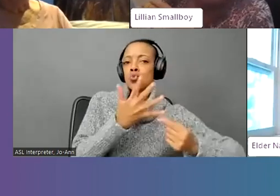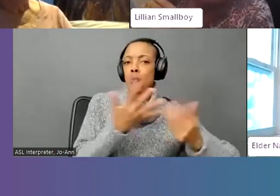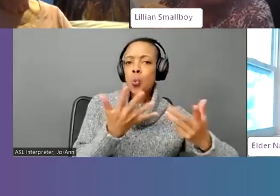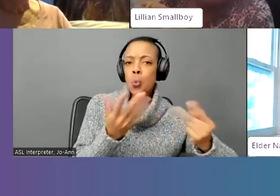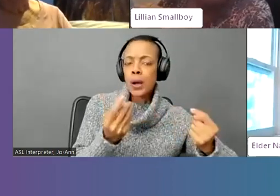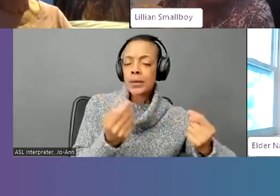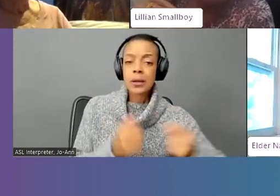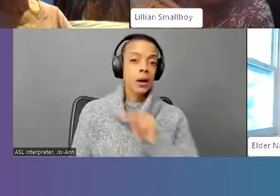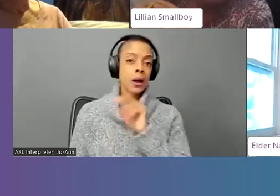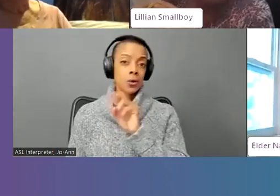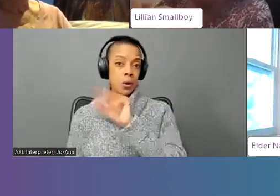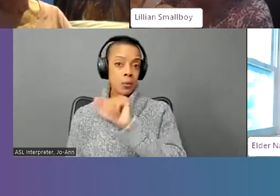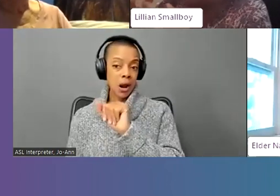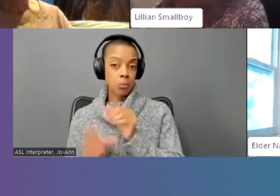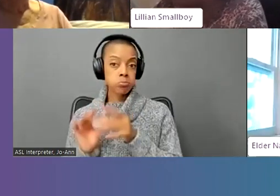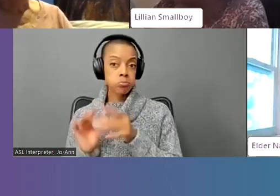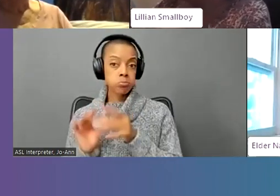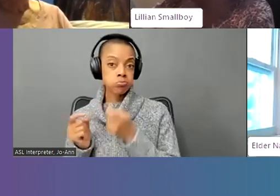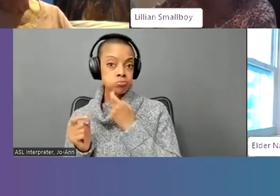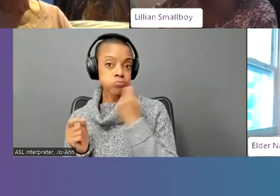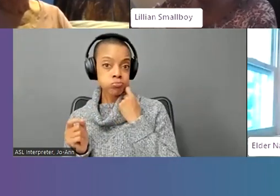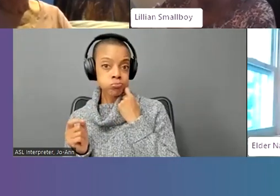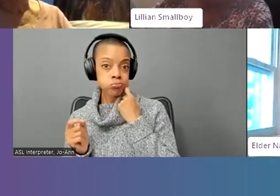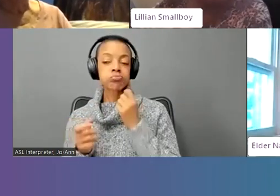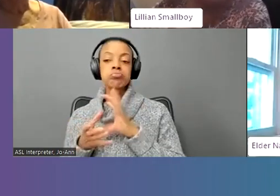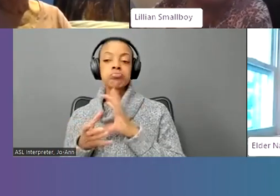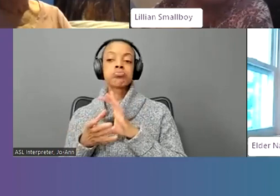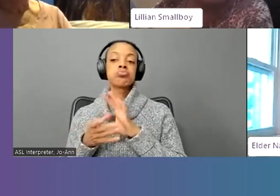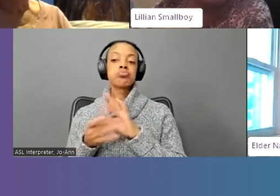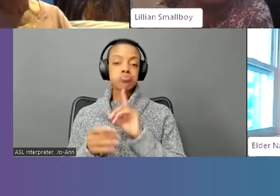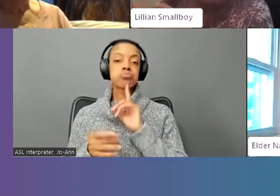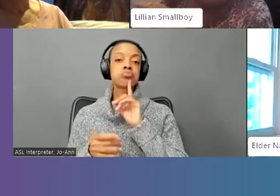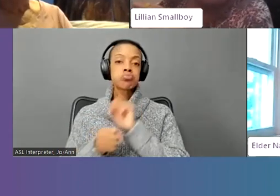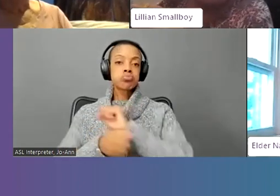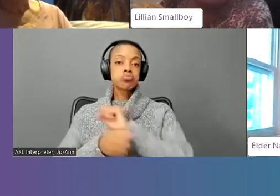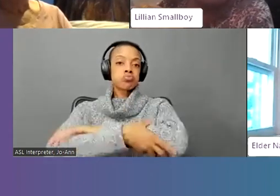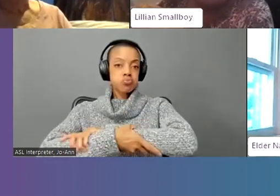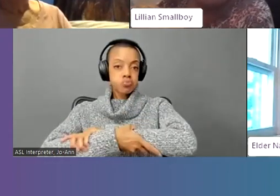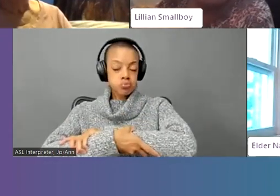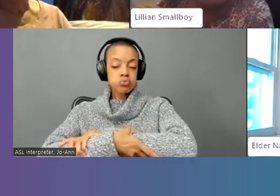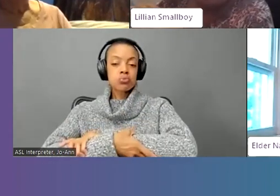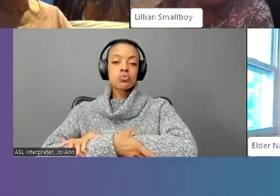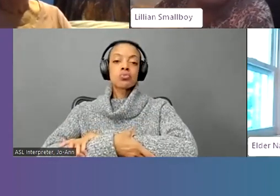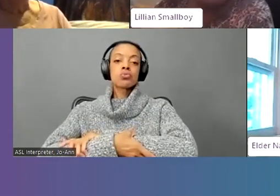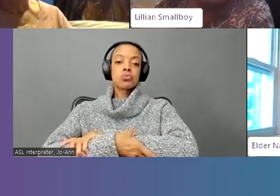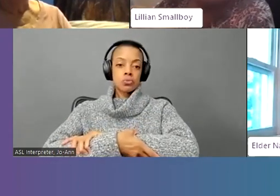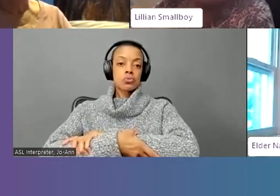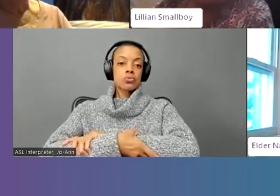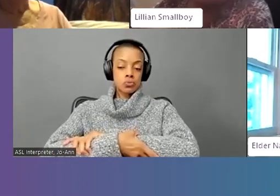mentioned that, you know, it's, you know, about reconciliation and all these, you know, and